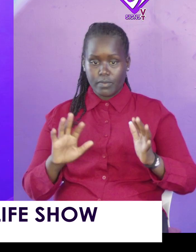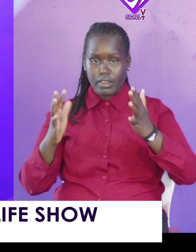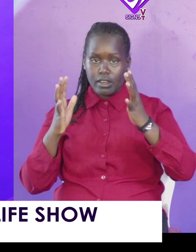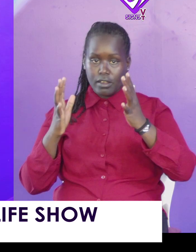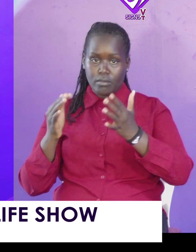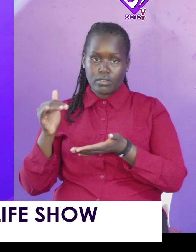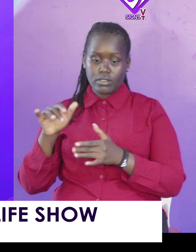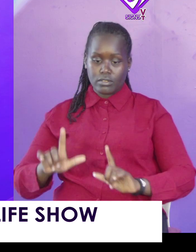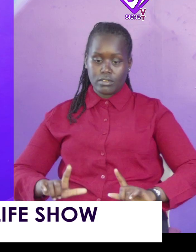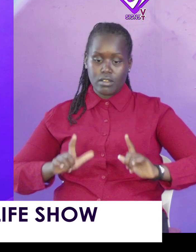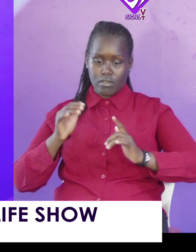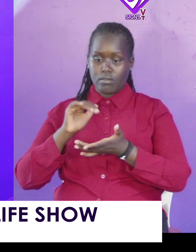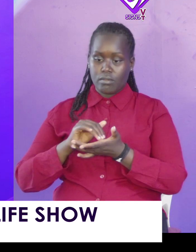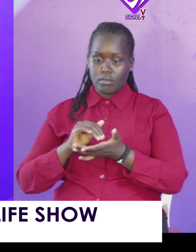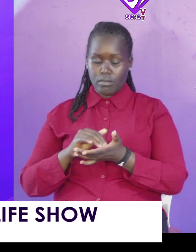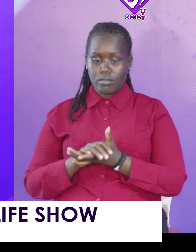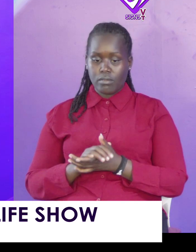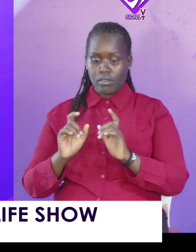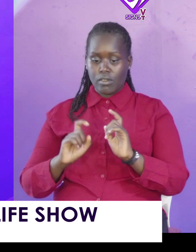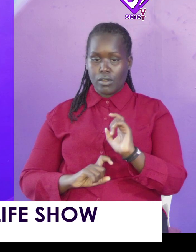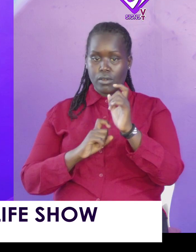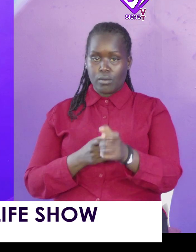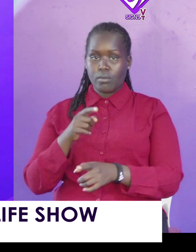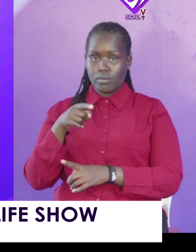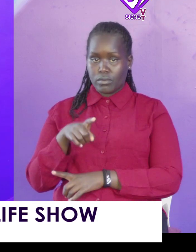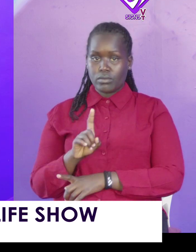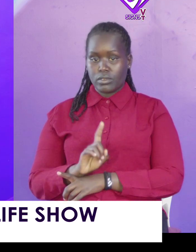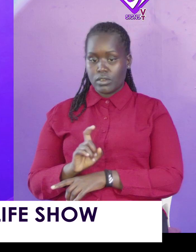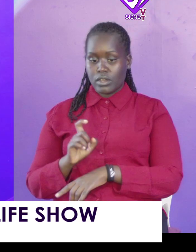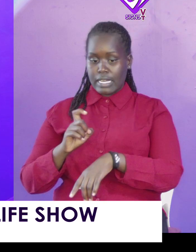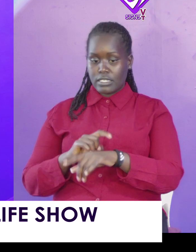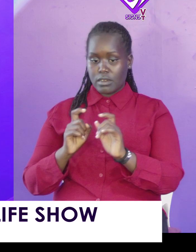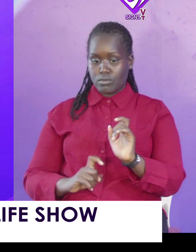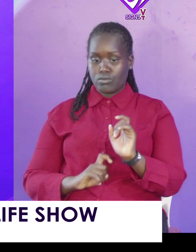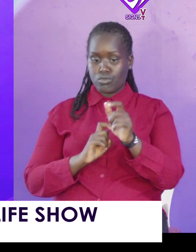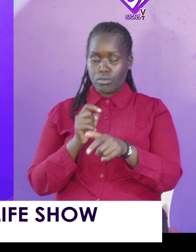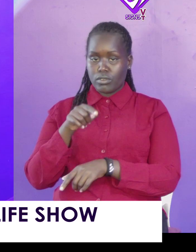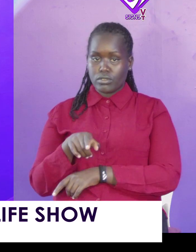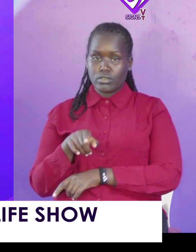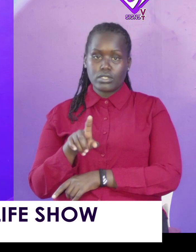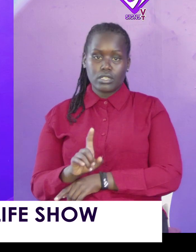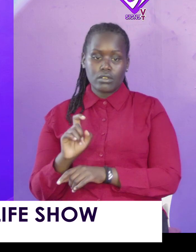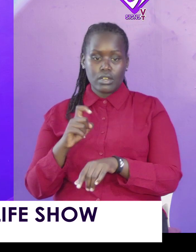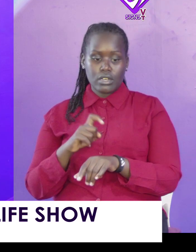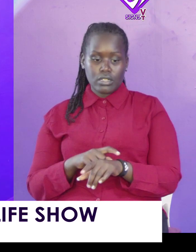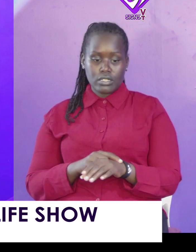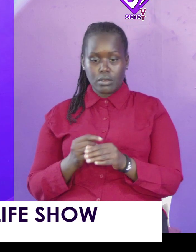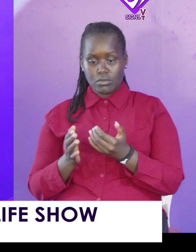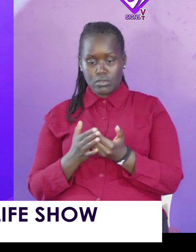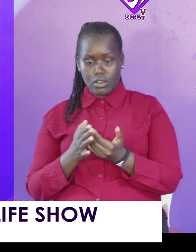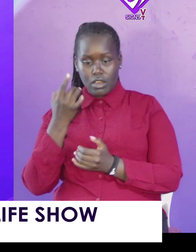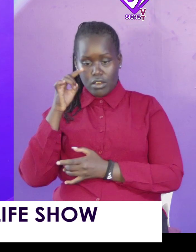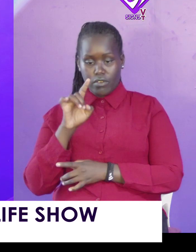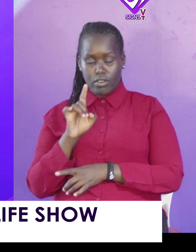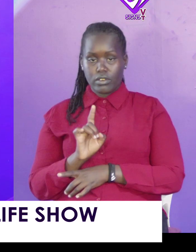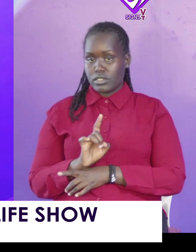Celebrate life again. Reward yourself. It is time for you to reward yourself. It is time for you to treat yourself.